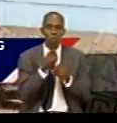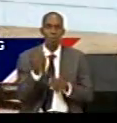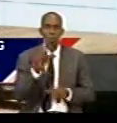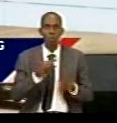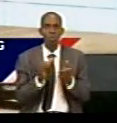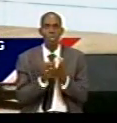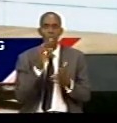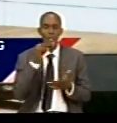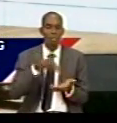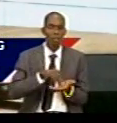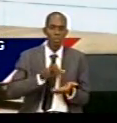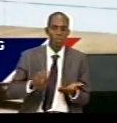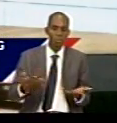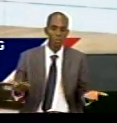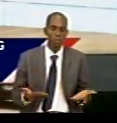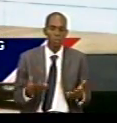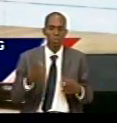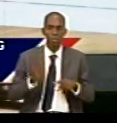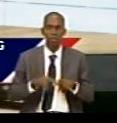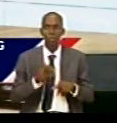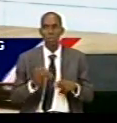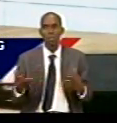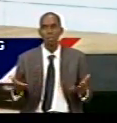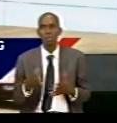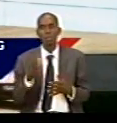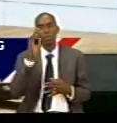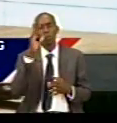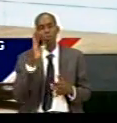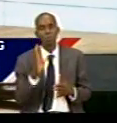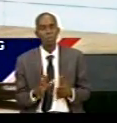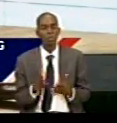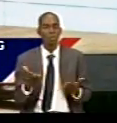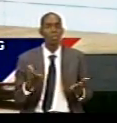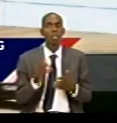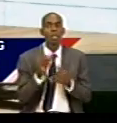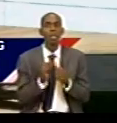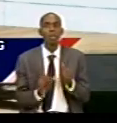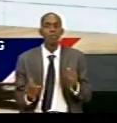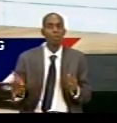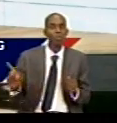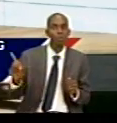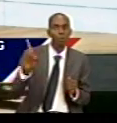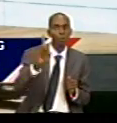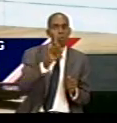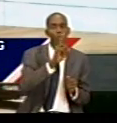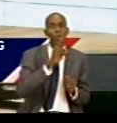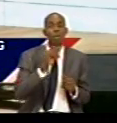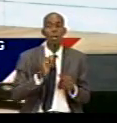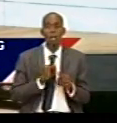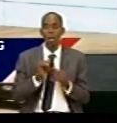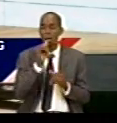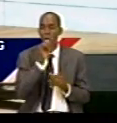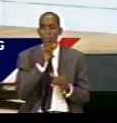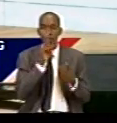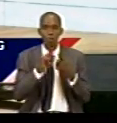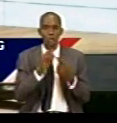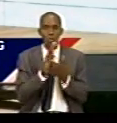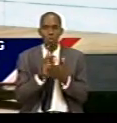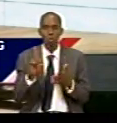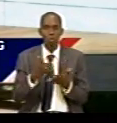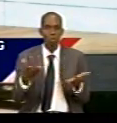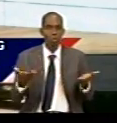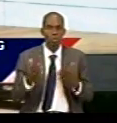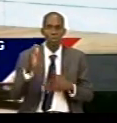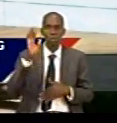sitting here, who are our pastors and ministers, every one of you. I'm talking to somebody there now. I